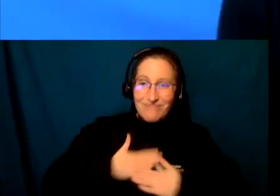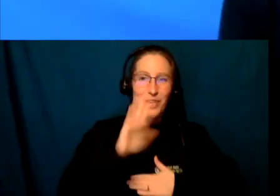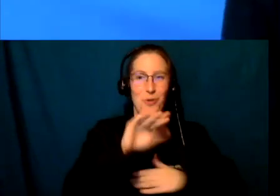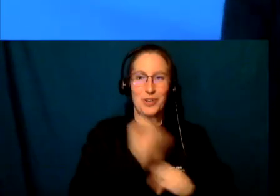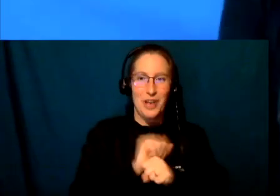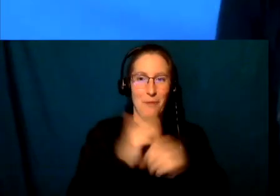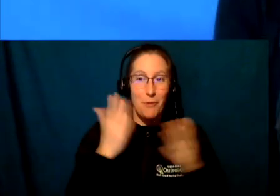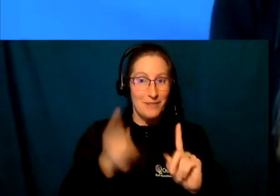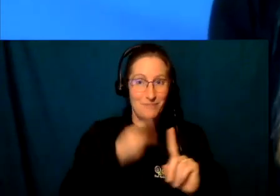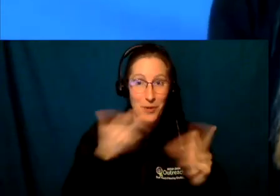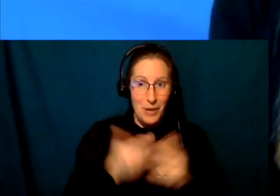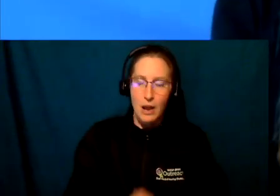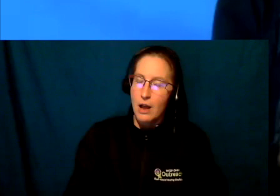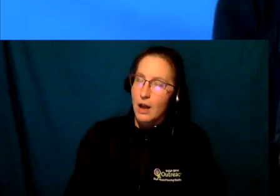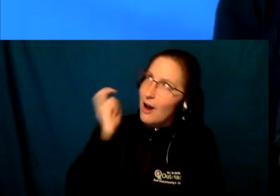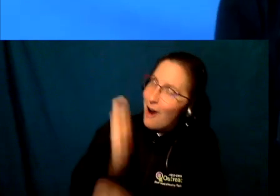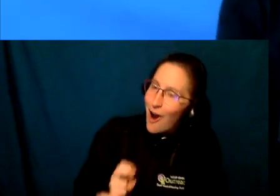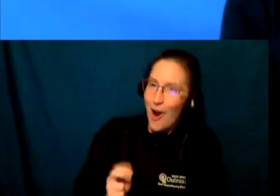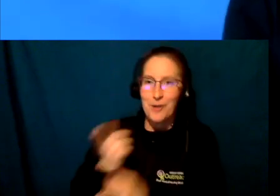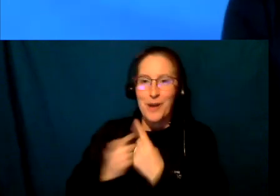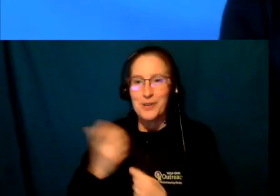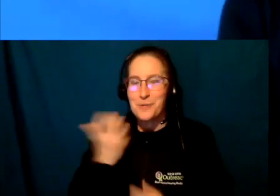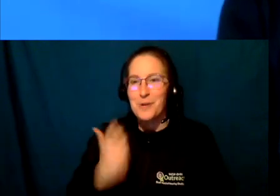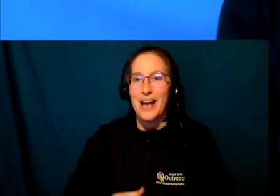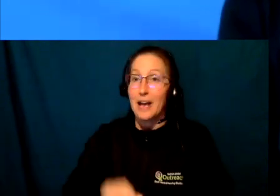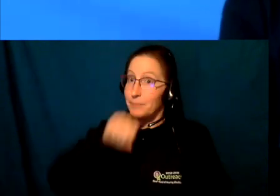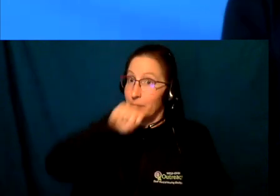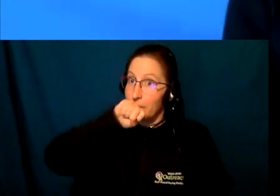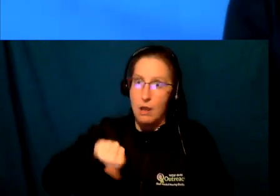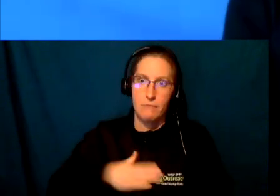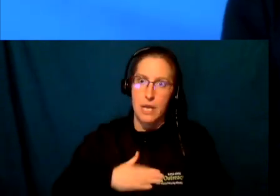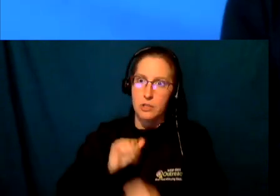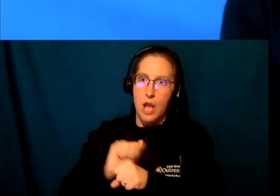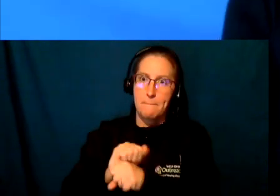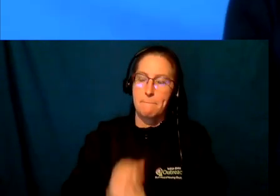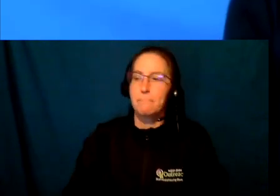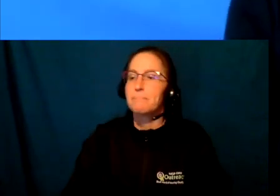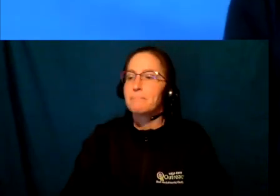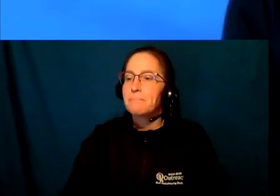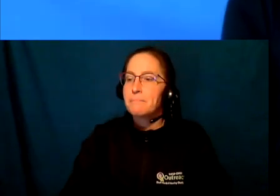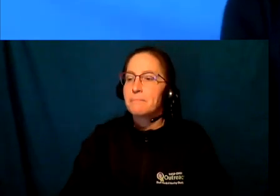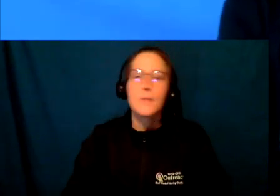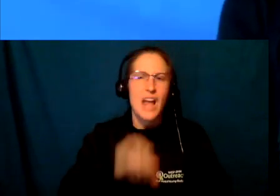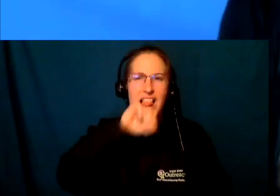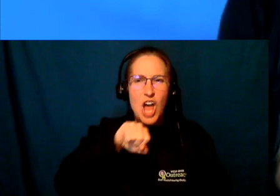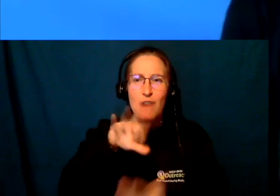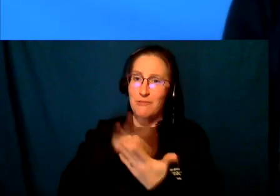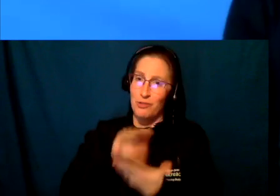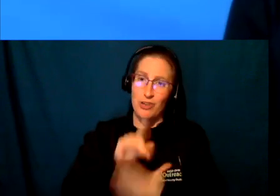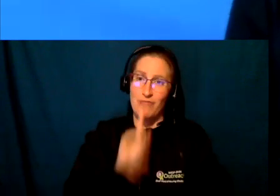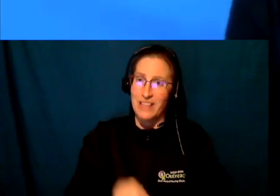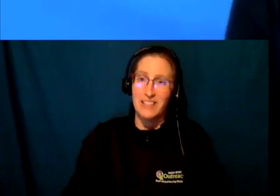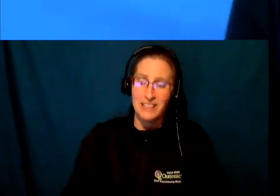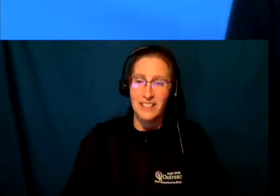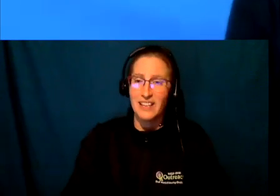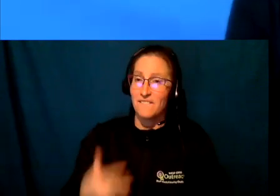Ah, that's such a hard question. I really love my job. I think I really love learning so much. I feel like